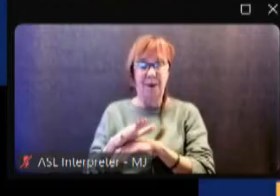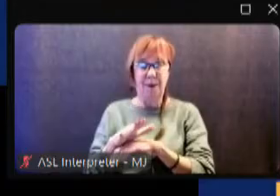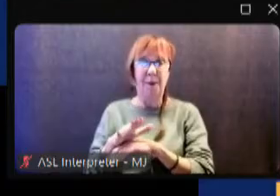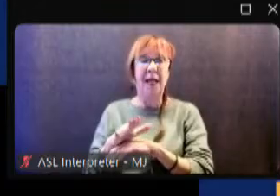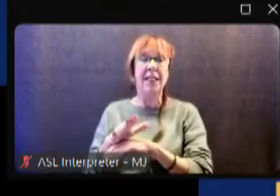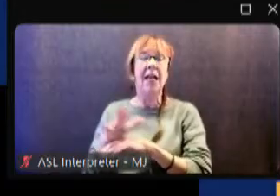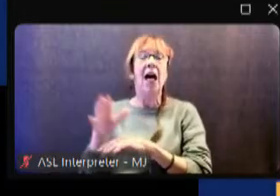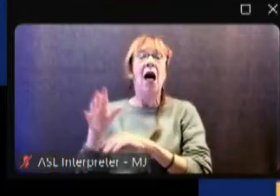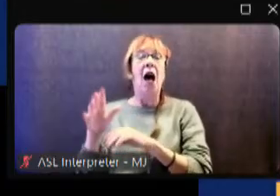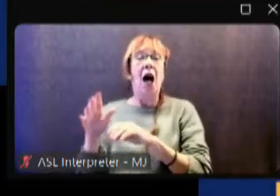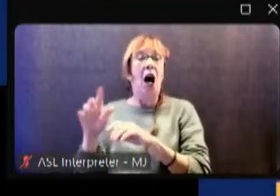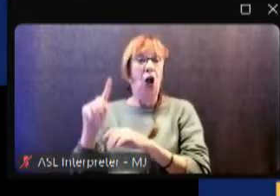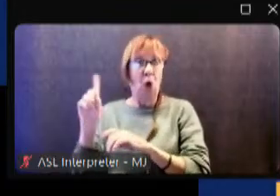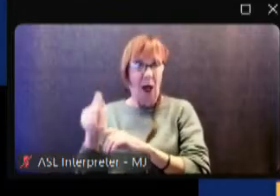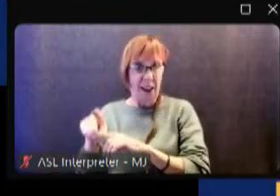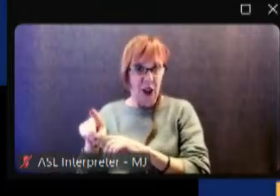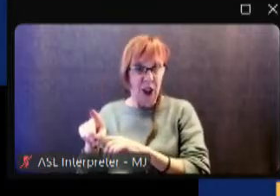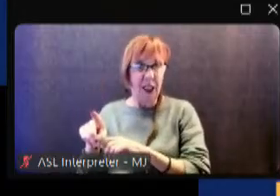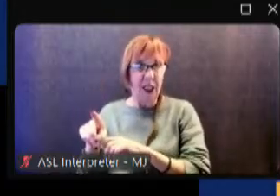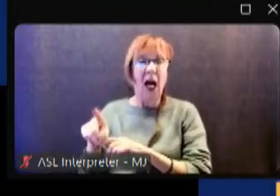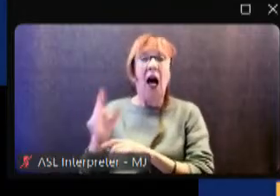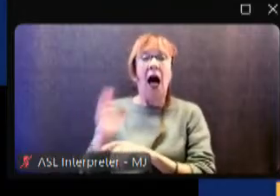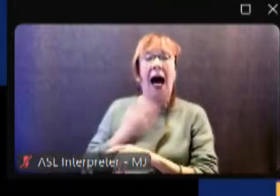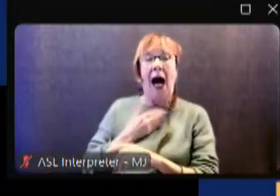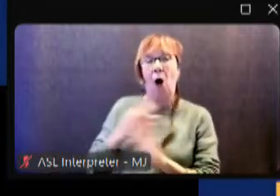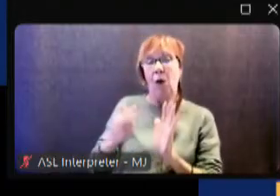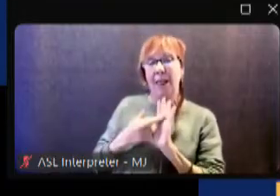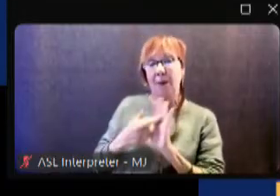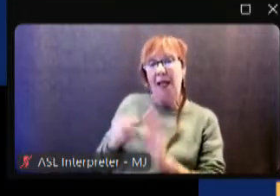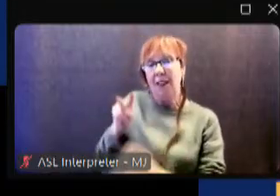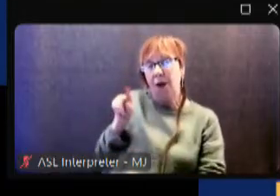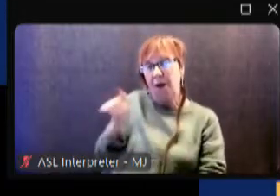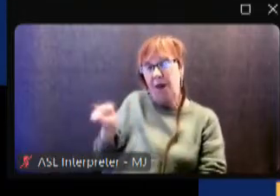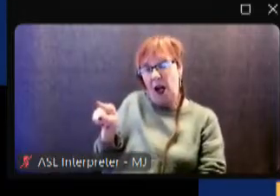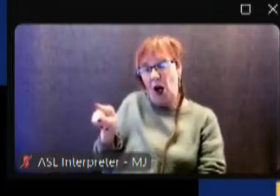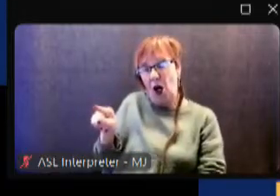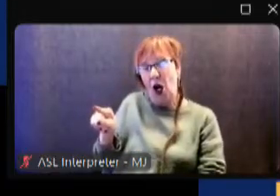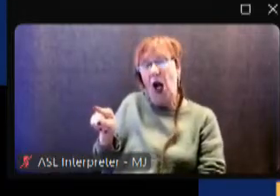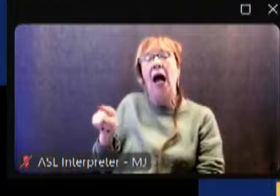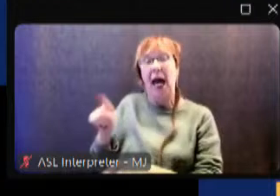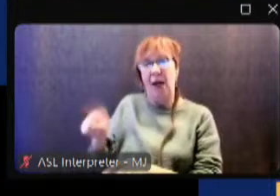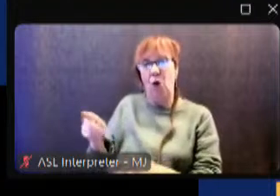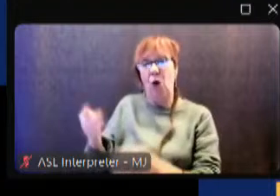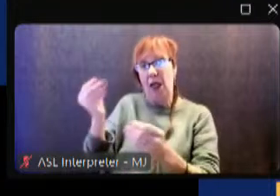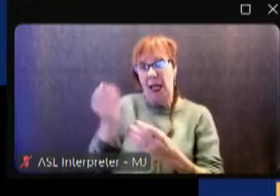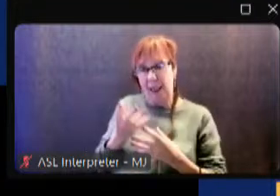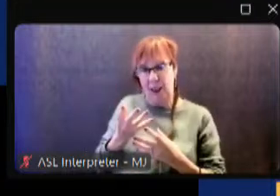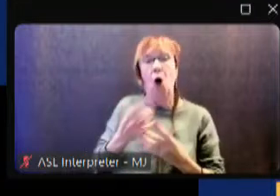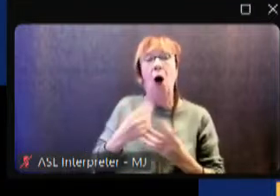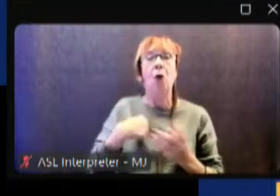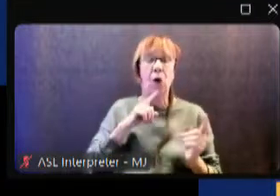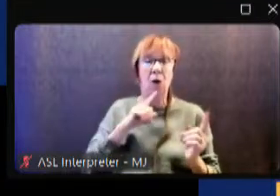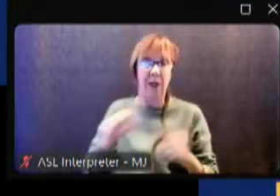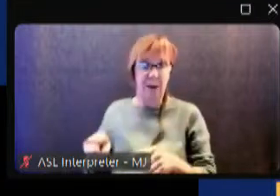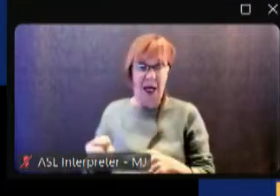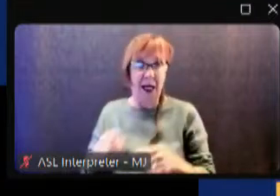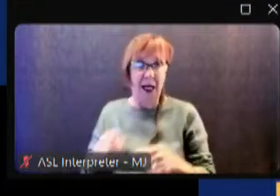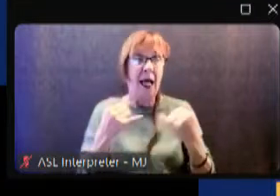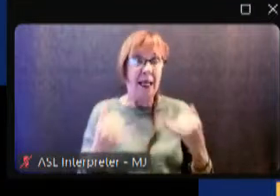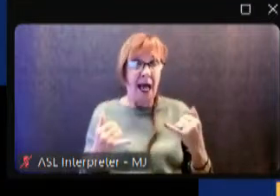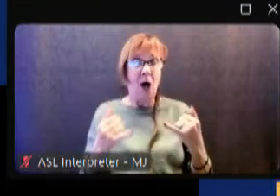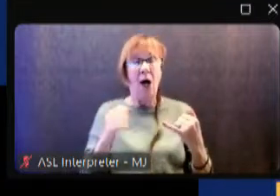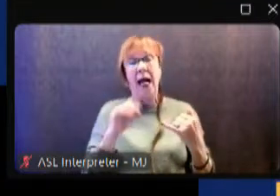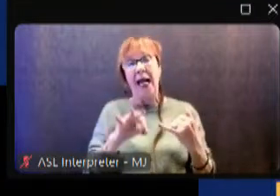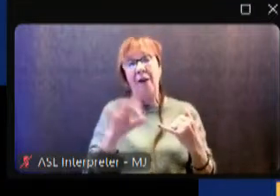Agency representatives are on the Zoom meeting responding live. Please note that questions submitted to the YouTube live chat will not